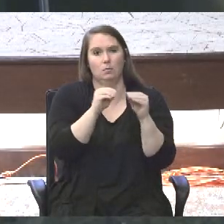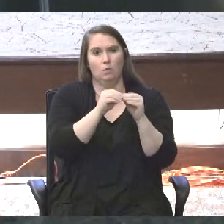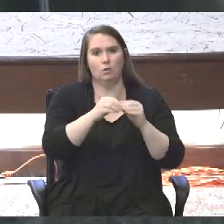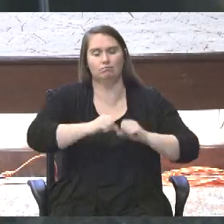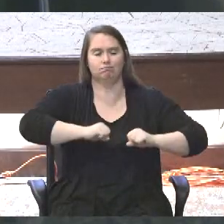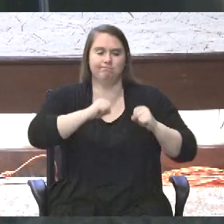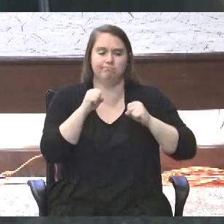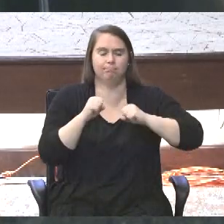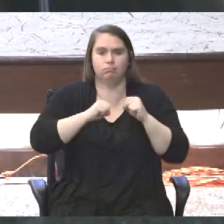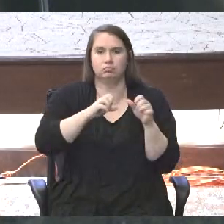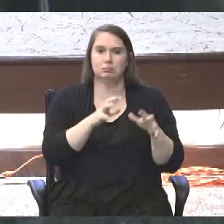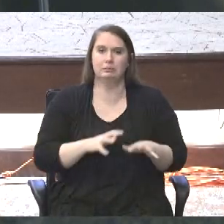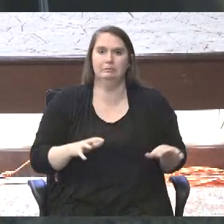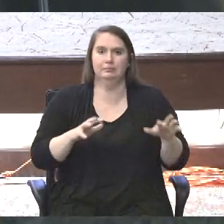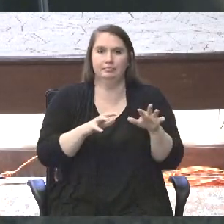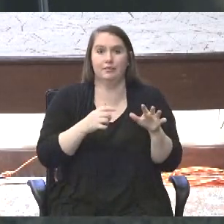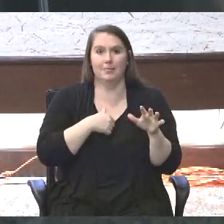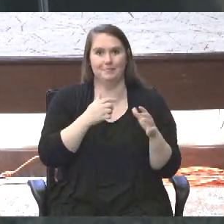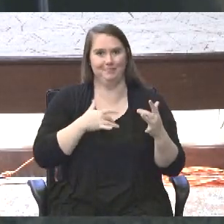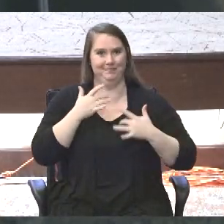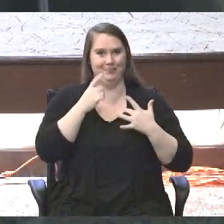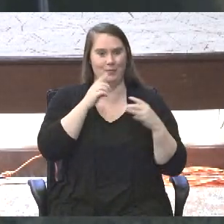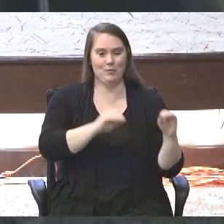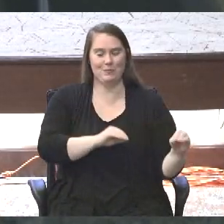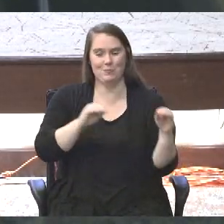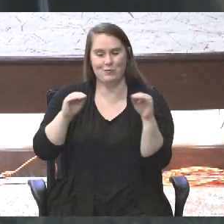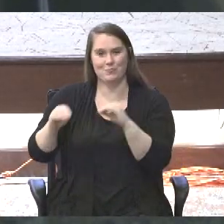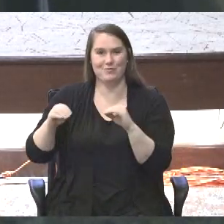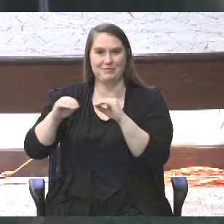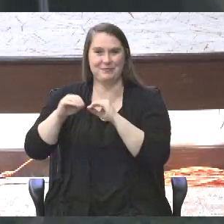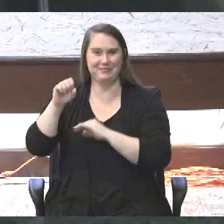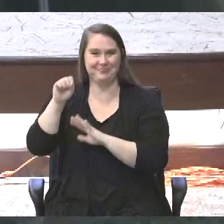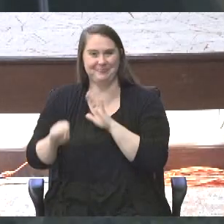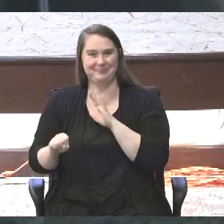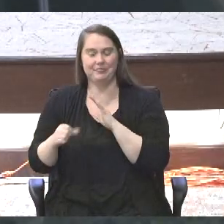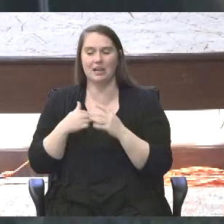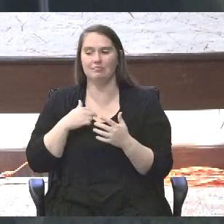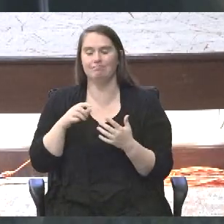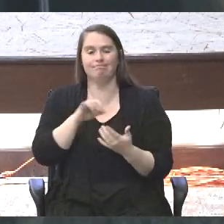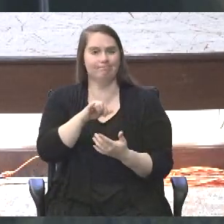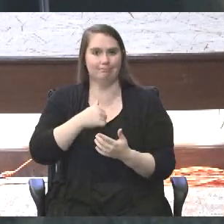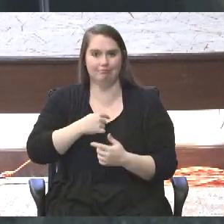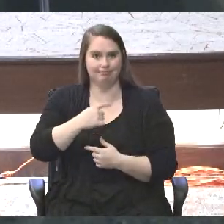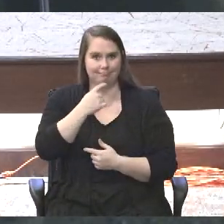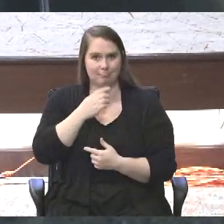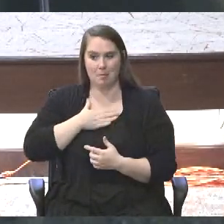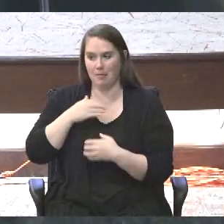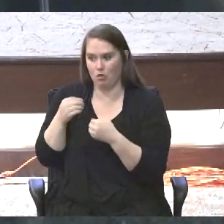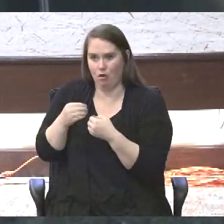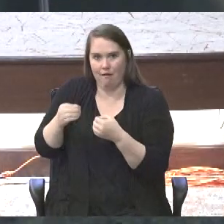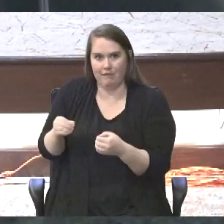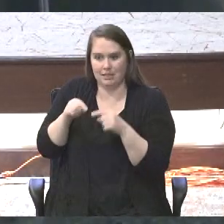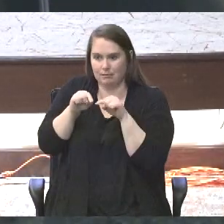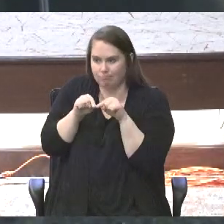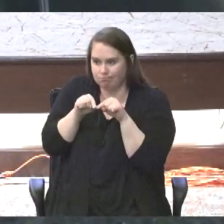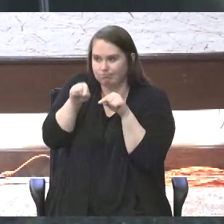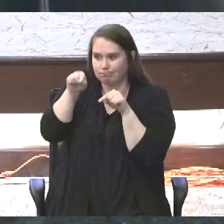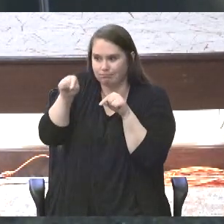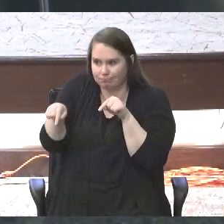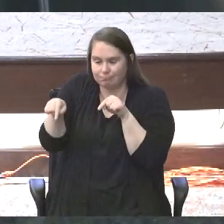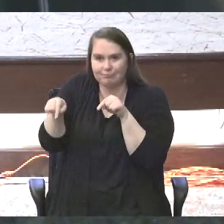I'm excited for it to be on LaSalle. And like I said, my office is going to be right across the